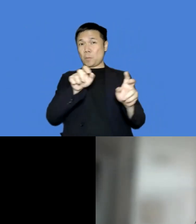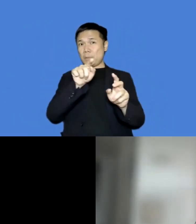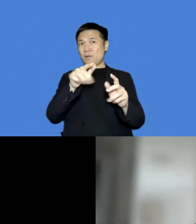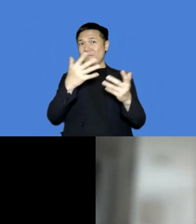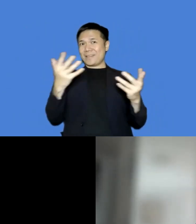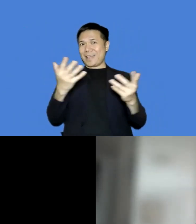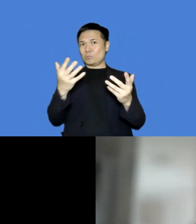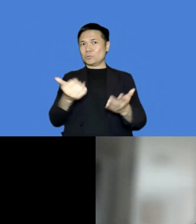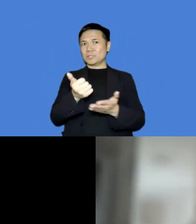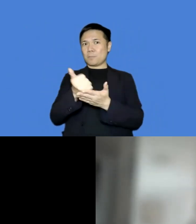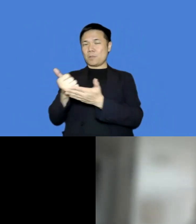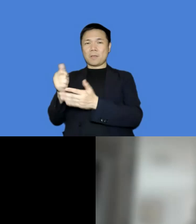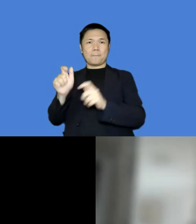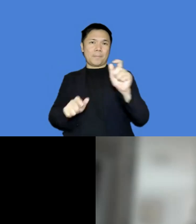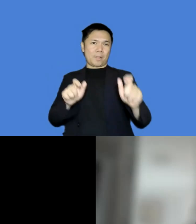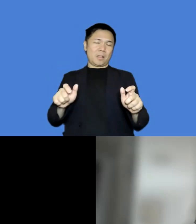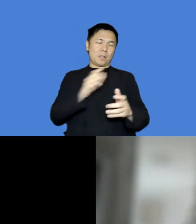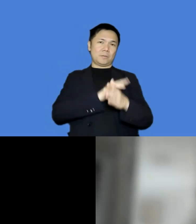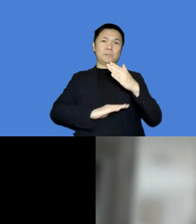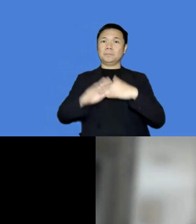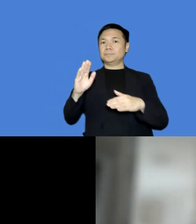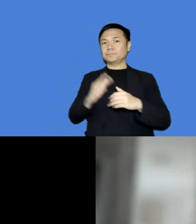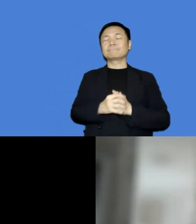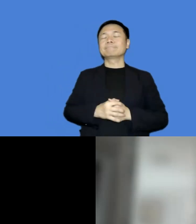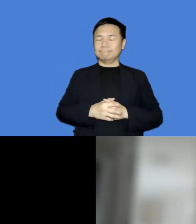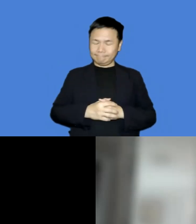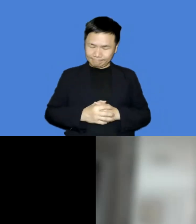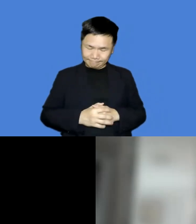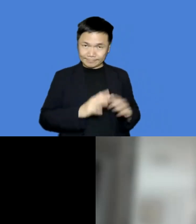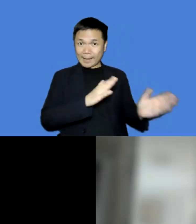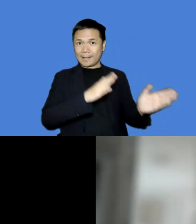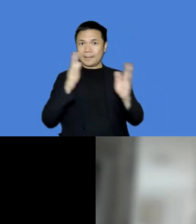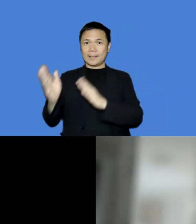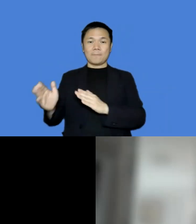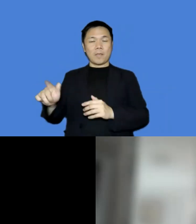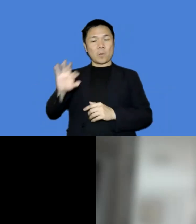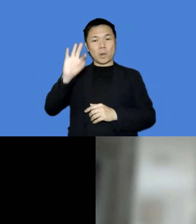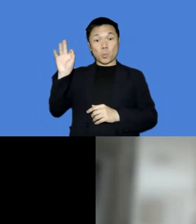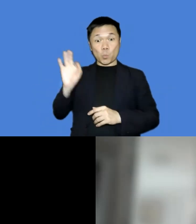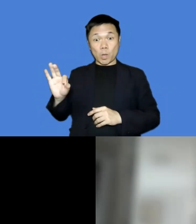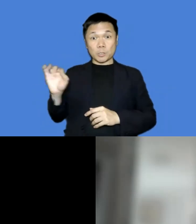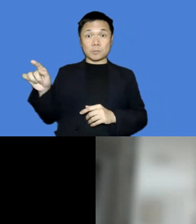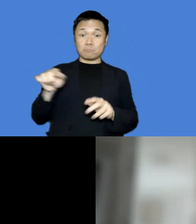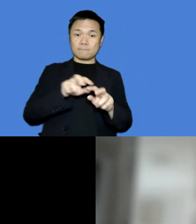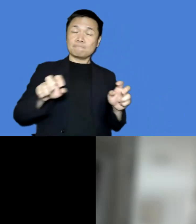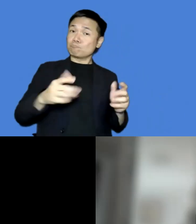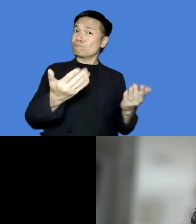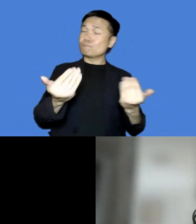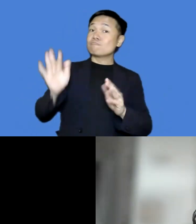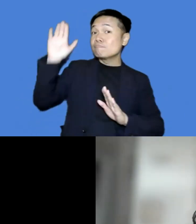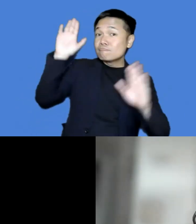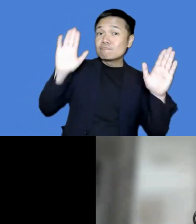you. Yeah, again, we have quite a few questions, and panelists, you're also welcome